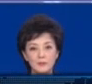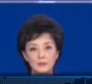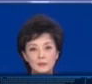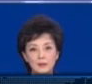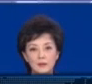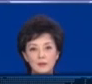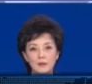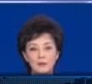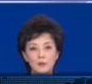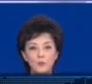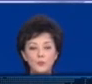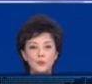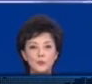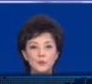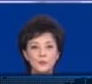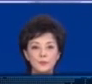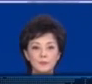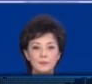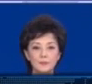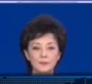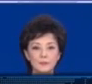medical supplies and the relief supplies.